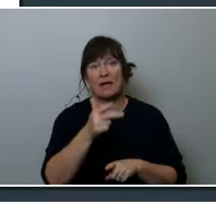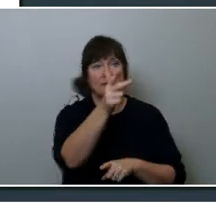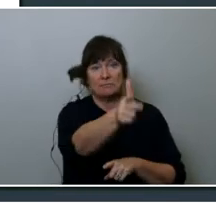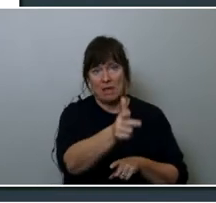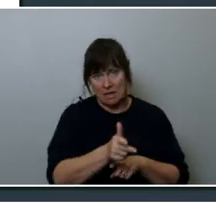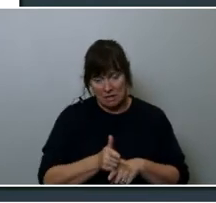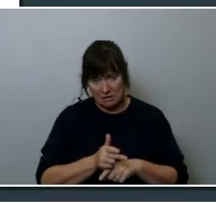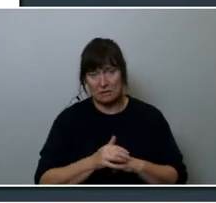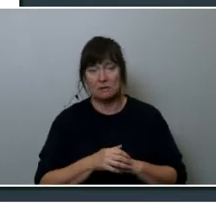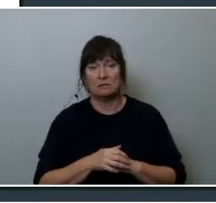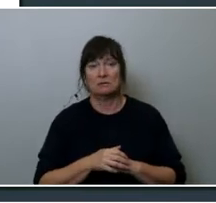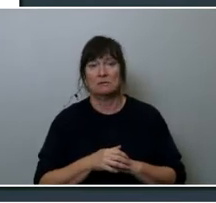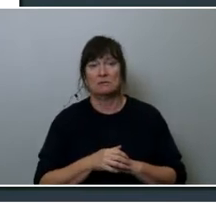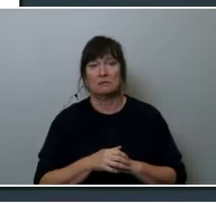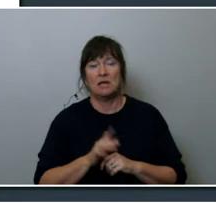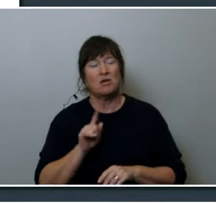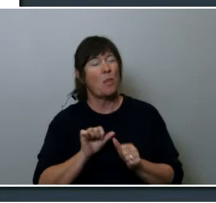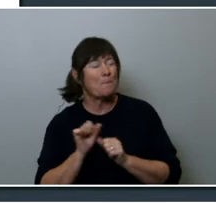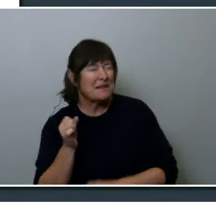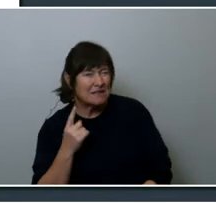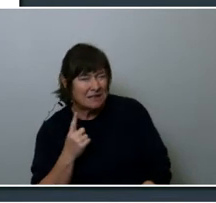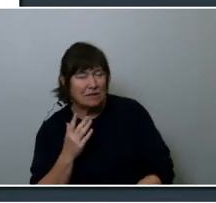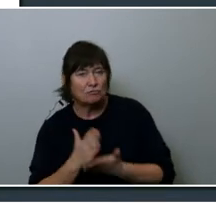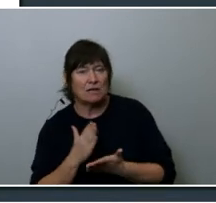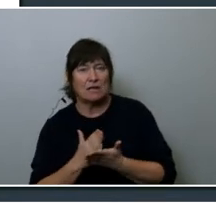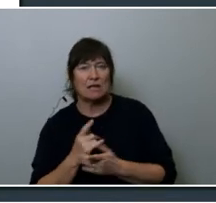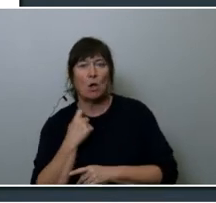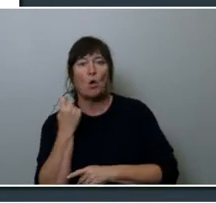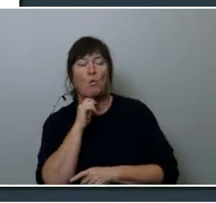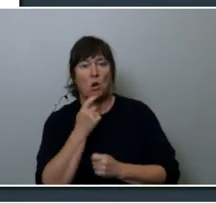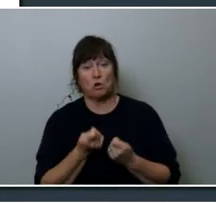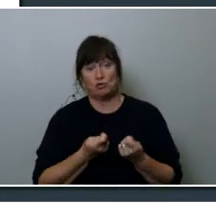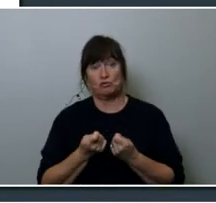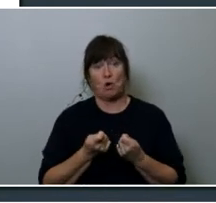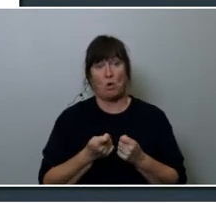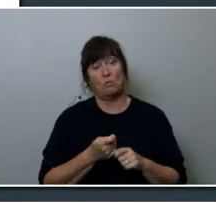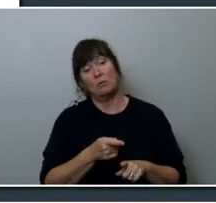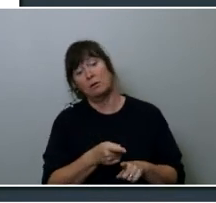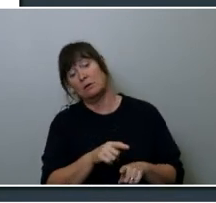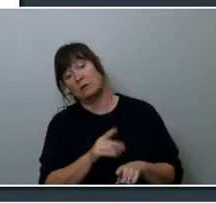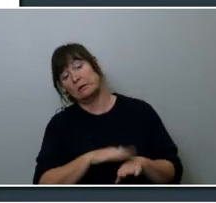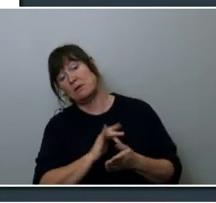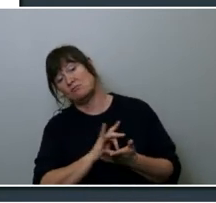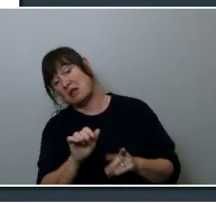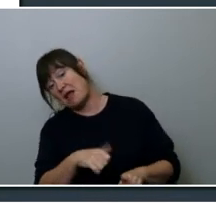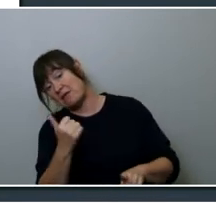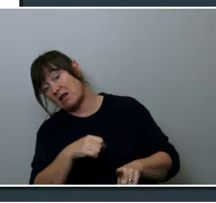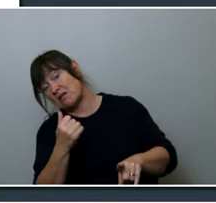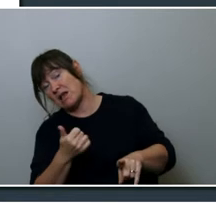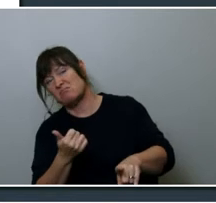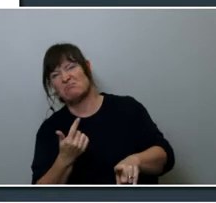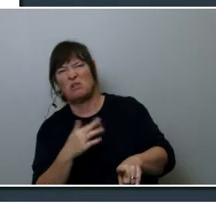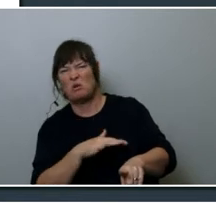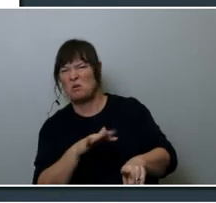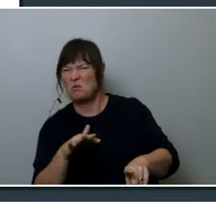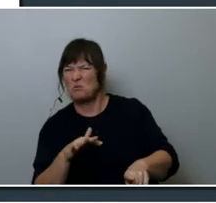them. This isn't really the best idea, as who's going to control, you know, looking after